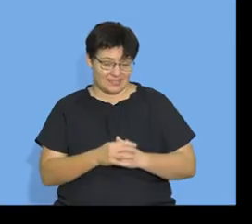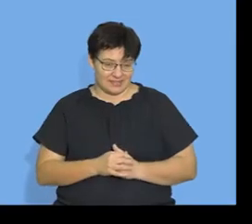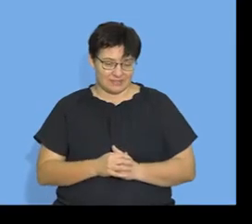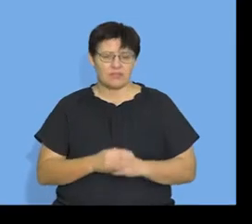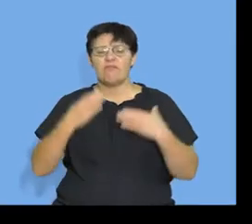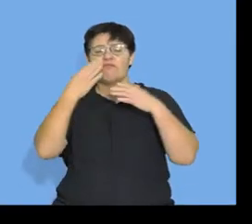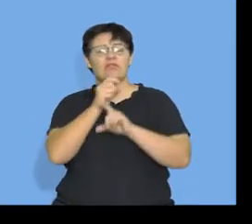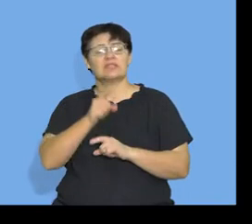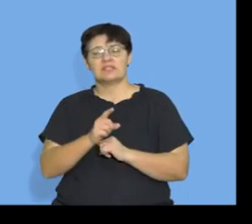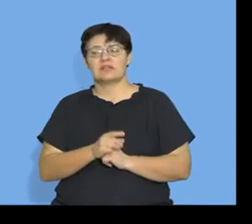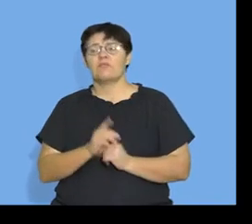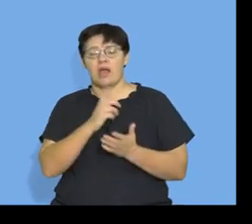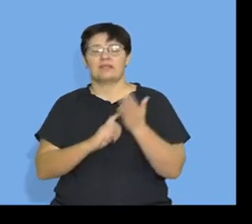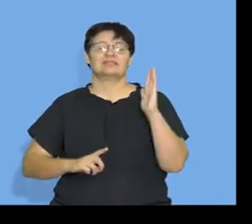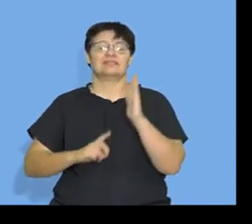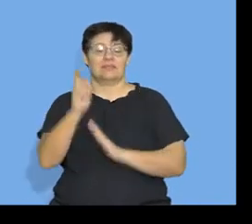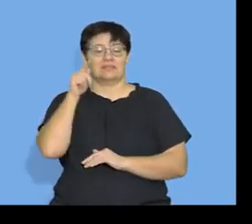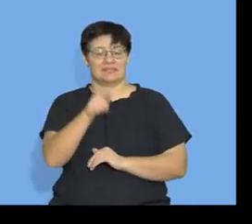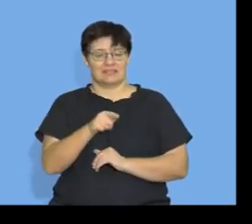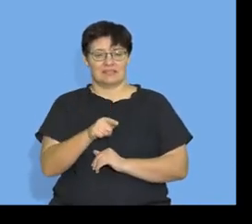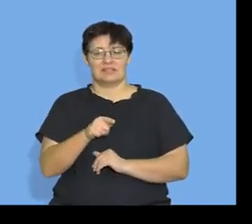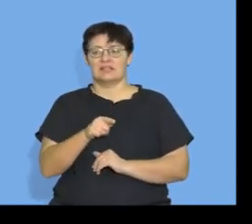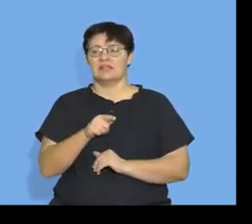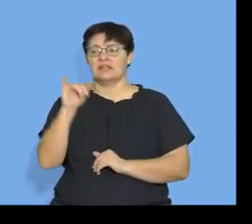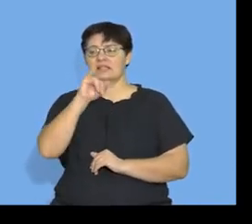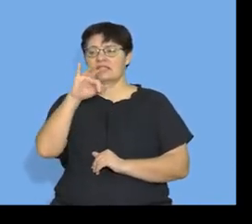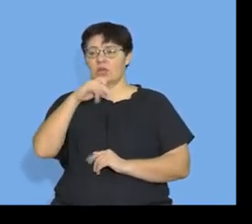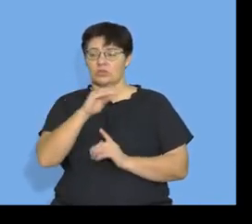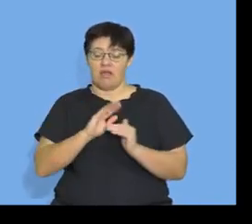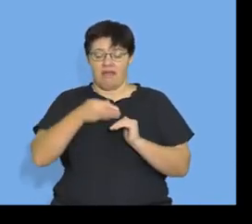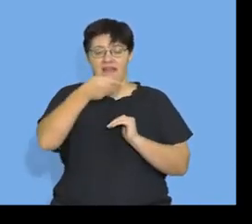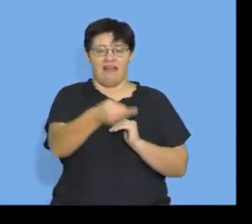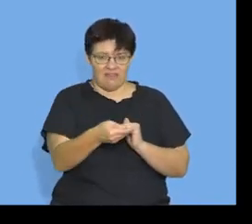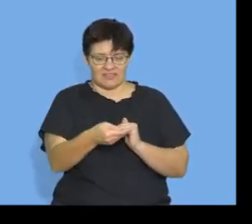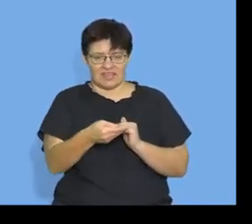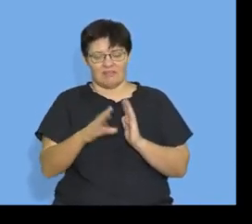focus on the process of the development of the zygote